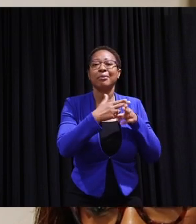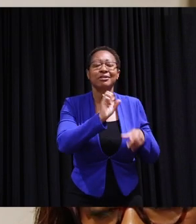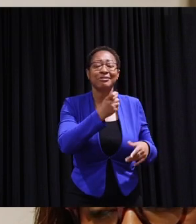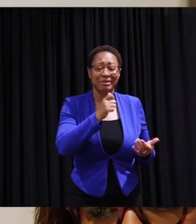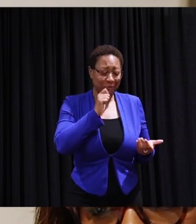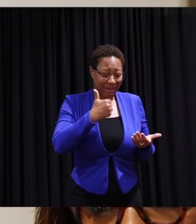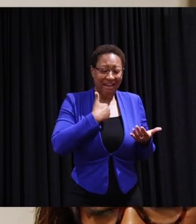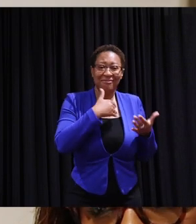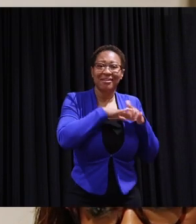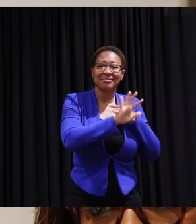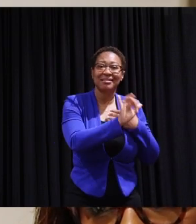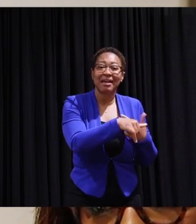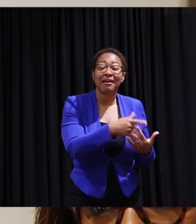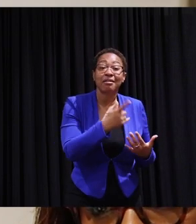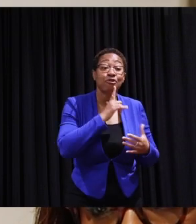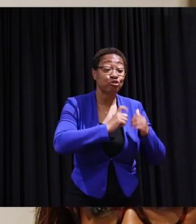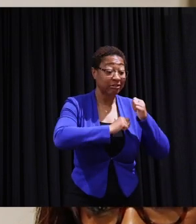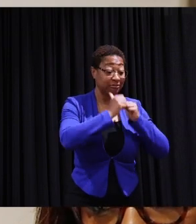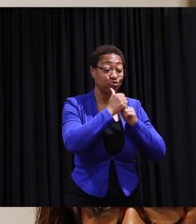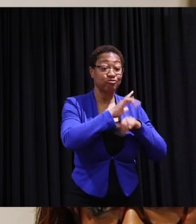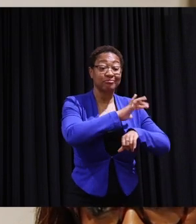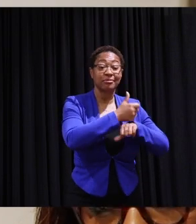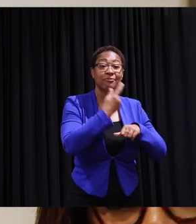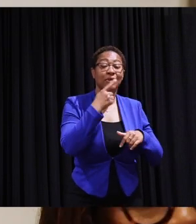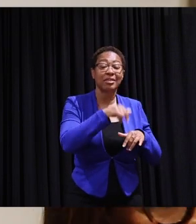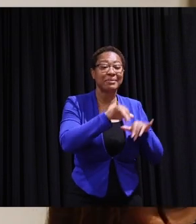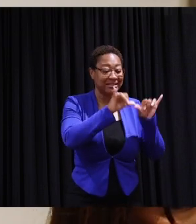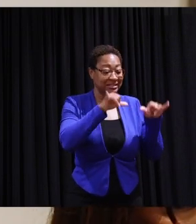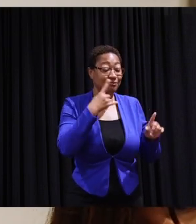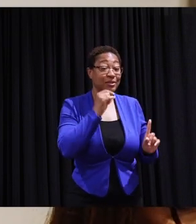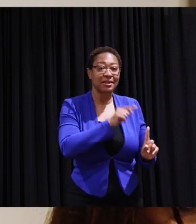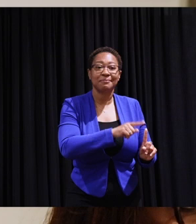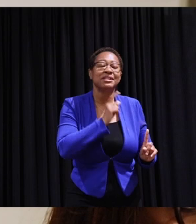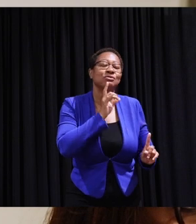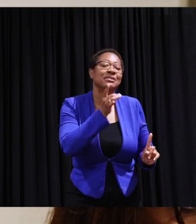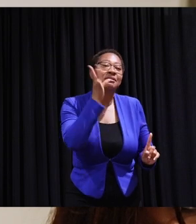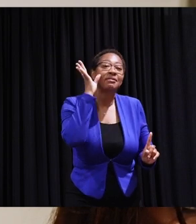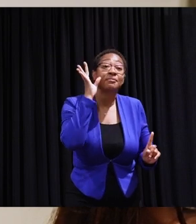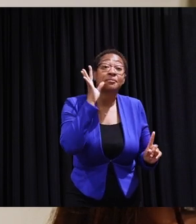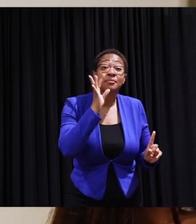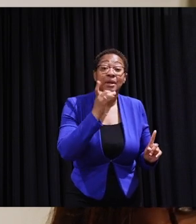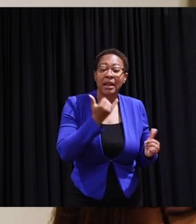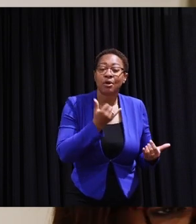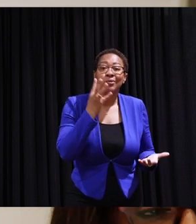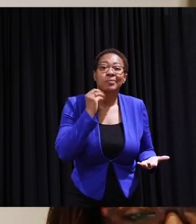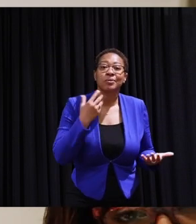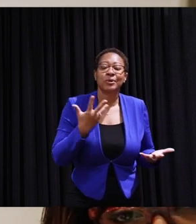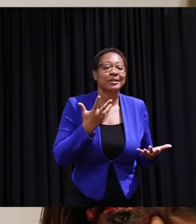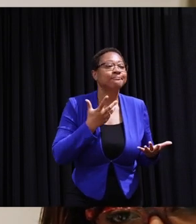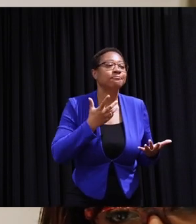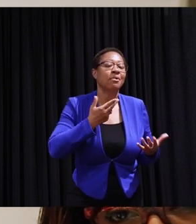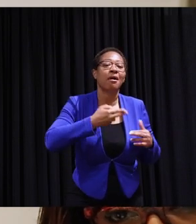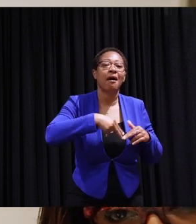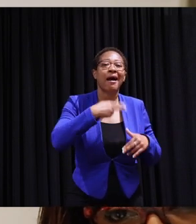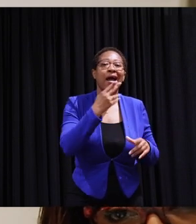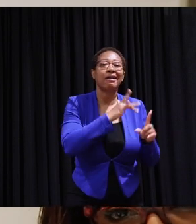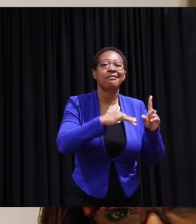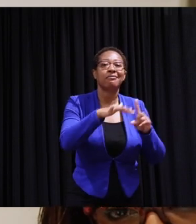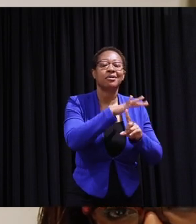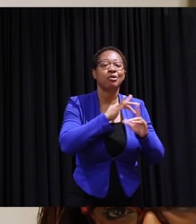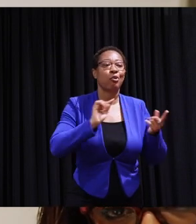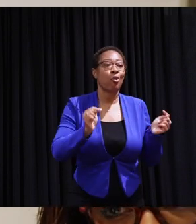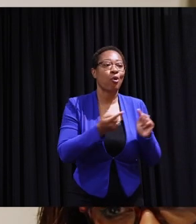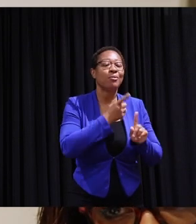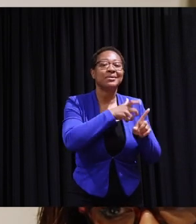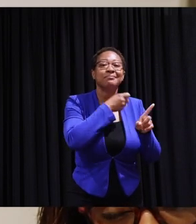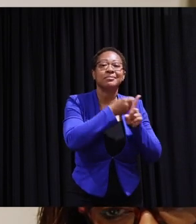The infrastructure in these places is so deplorable that you now are facing just very high environmental harms